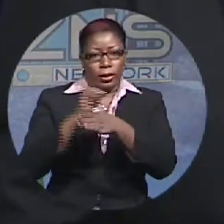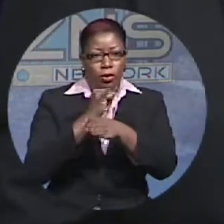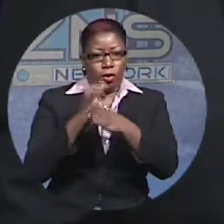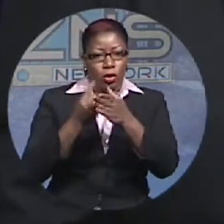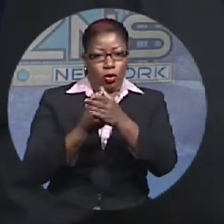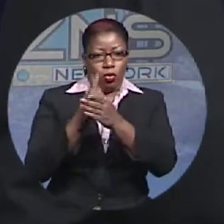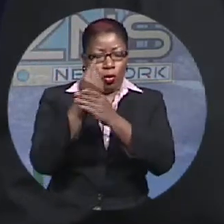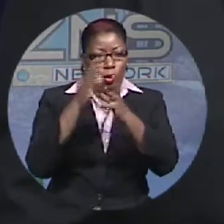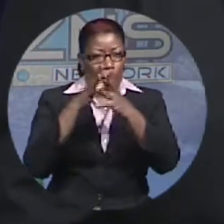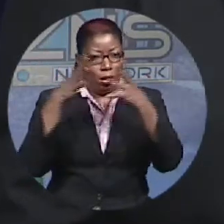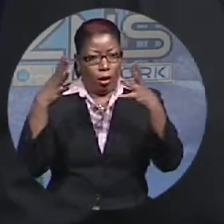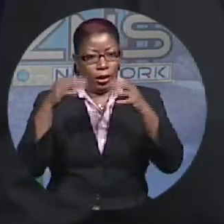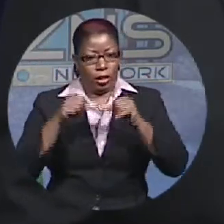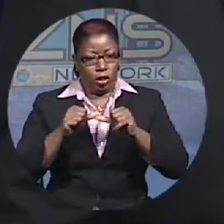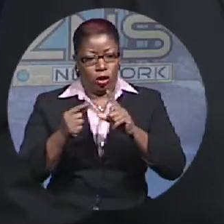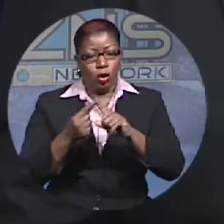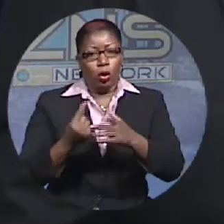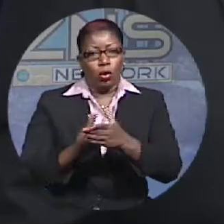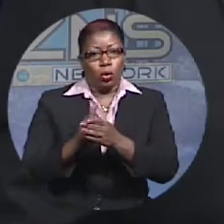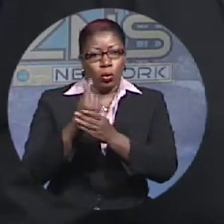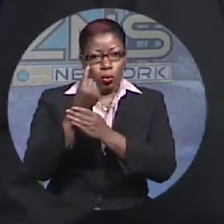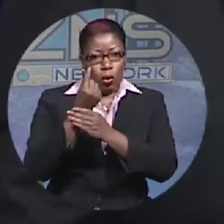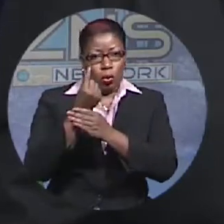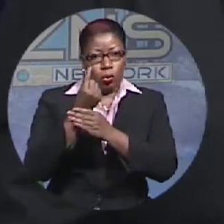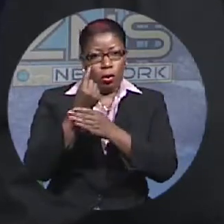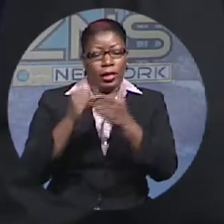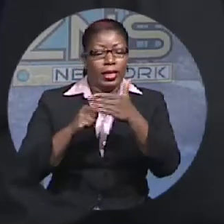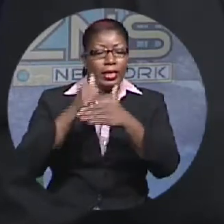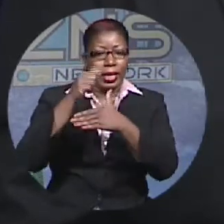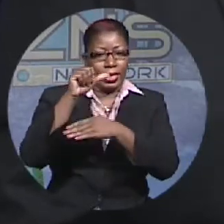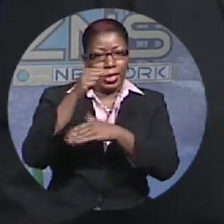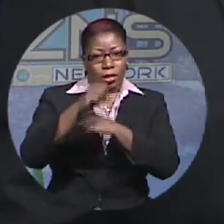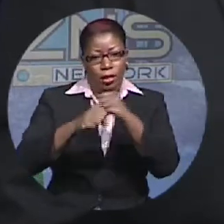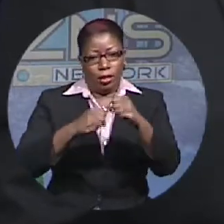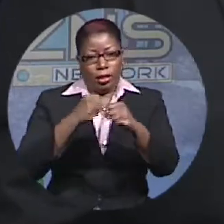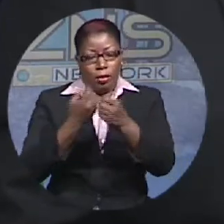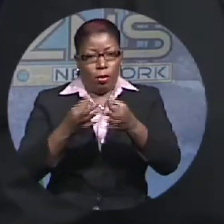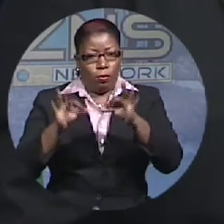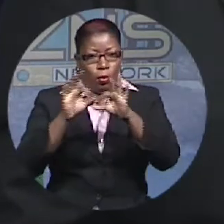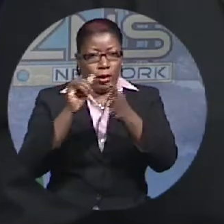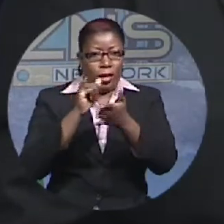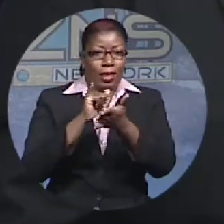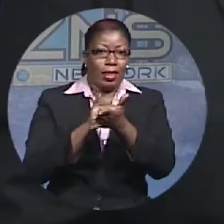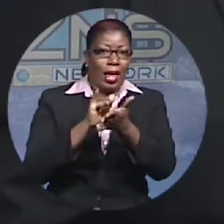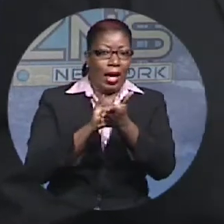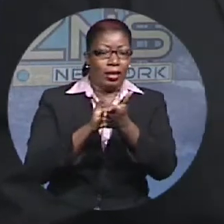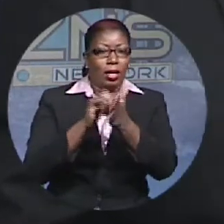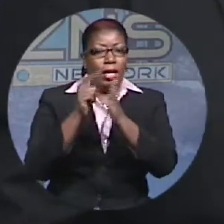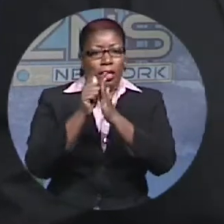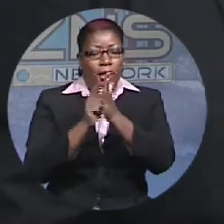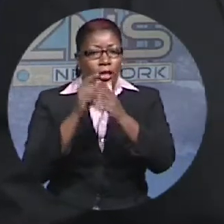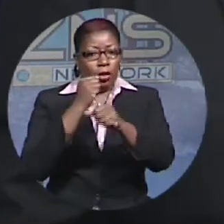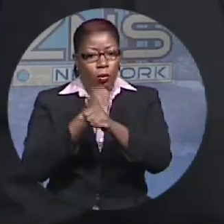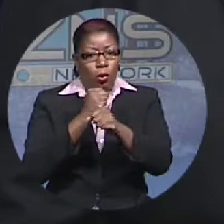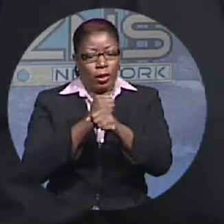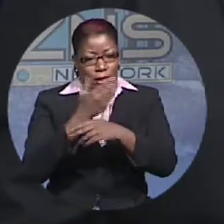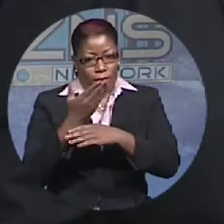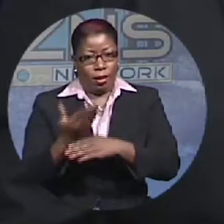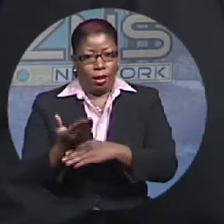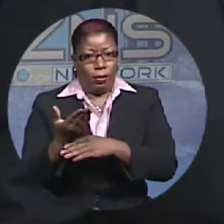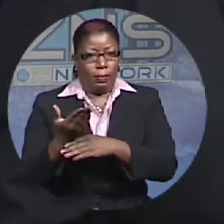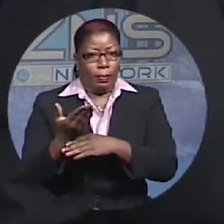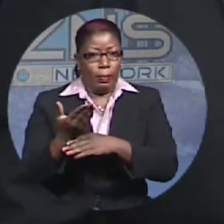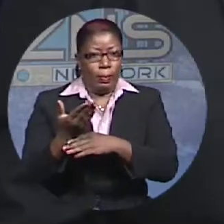grown tremendously and will continue to grow over the next decade. But critical to that is ensuring that the necessary legal framework is in place to police